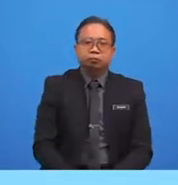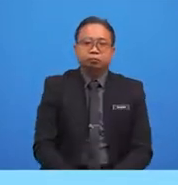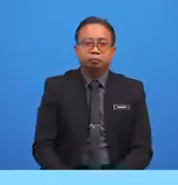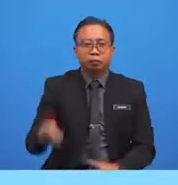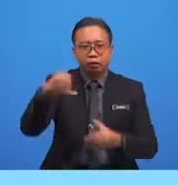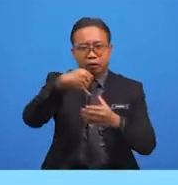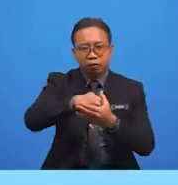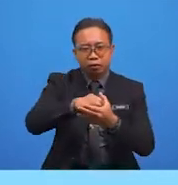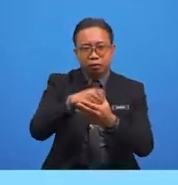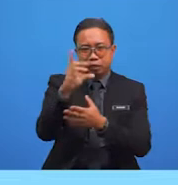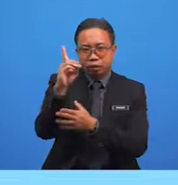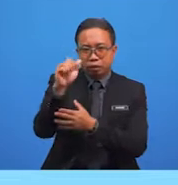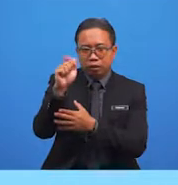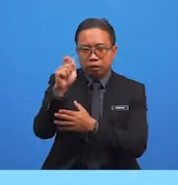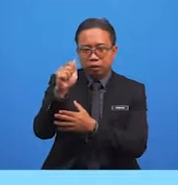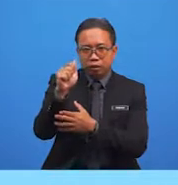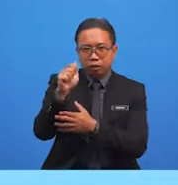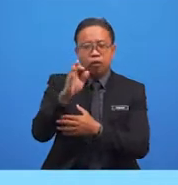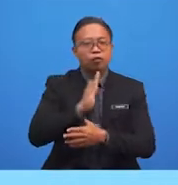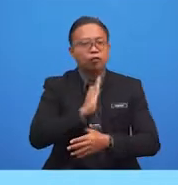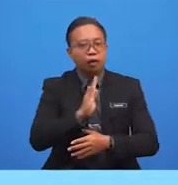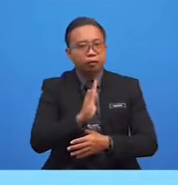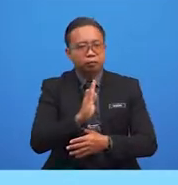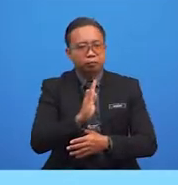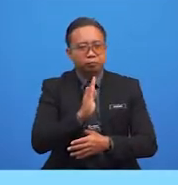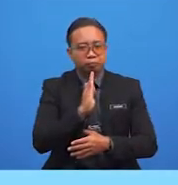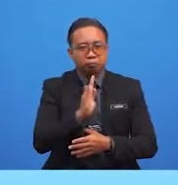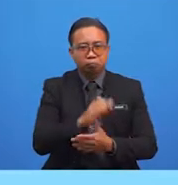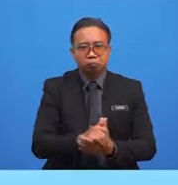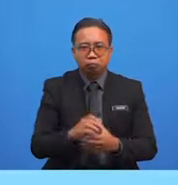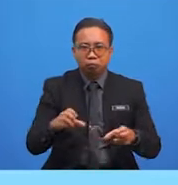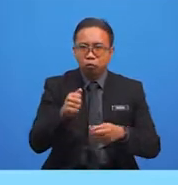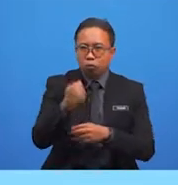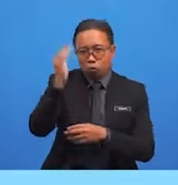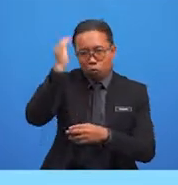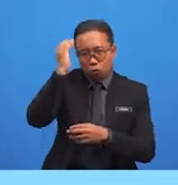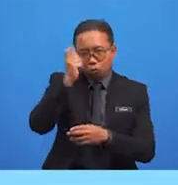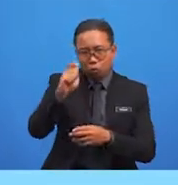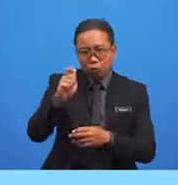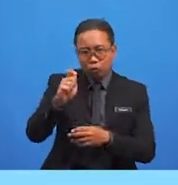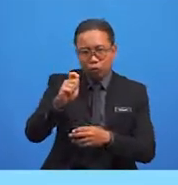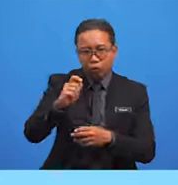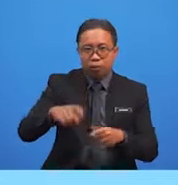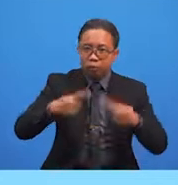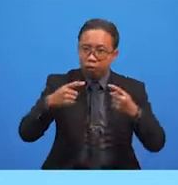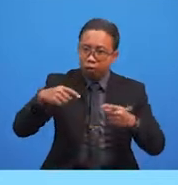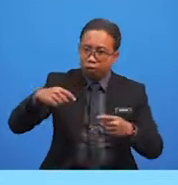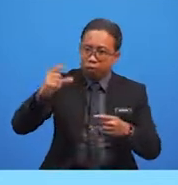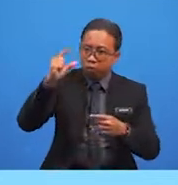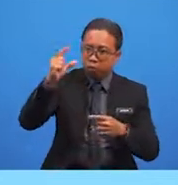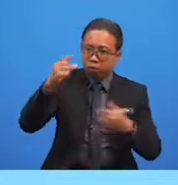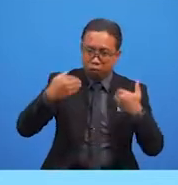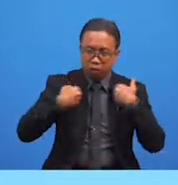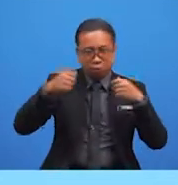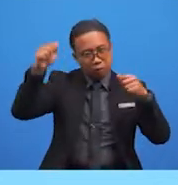include data or a statistic. Do you know that astronauts can't have showers in